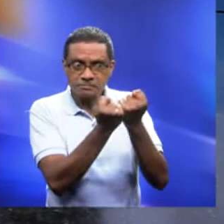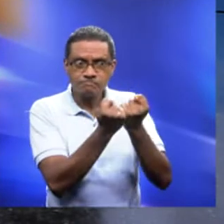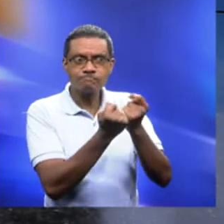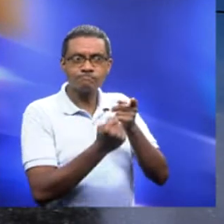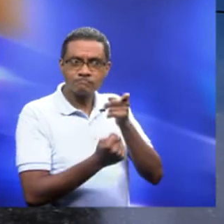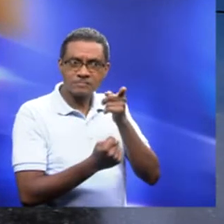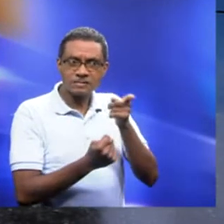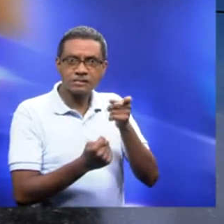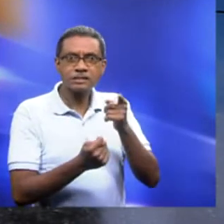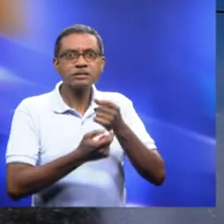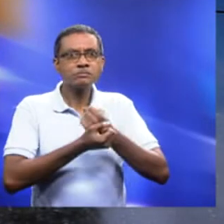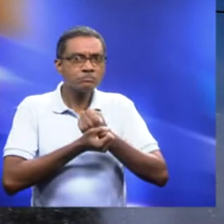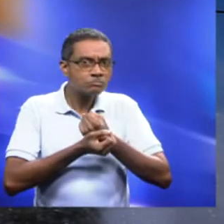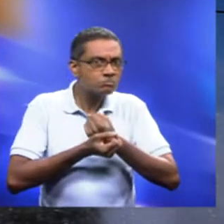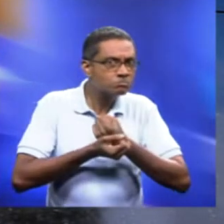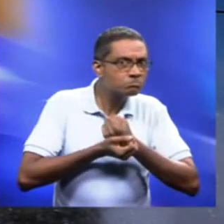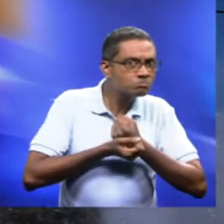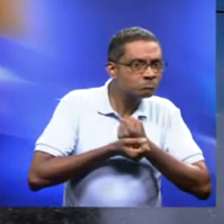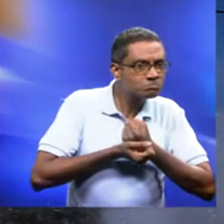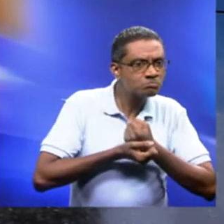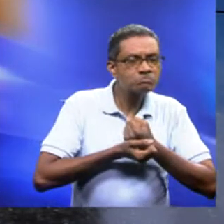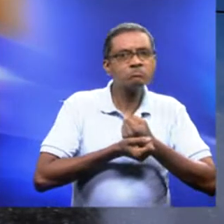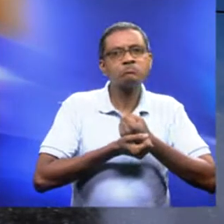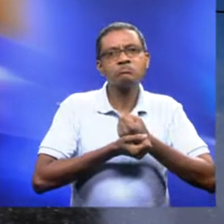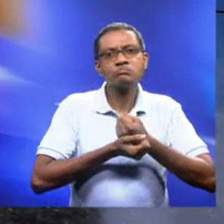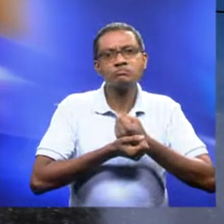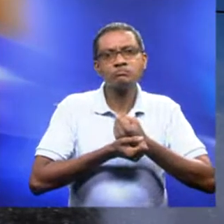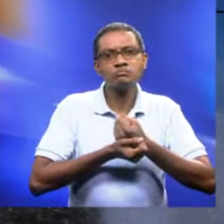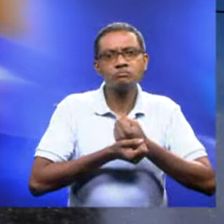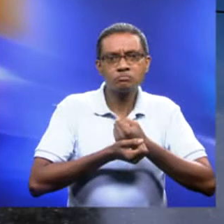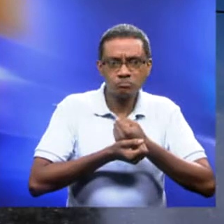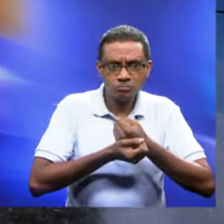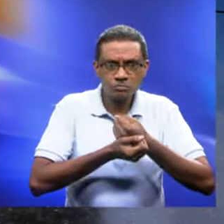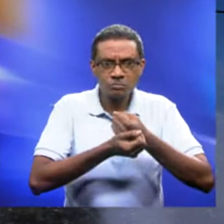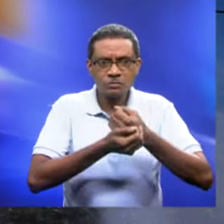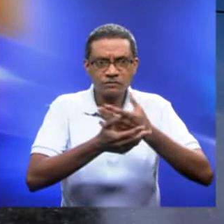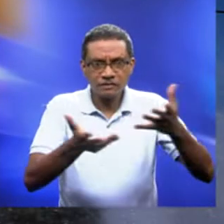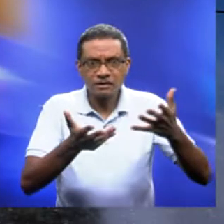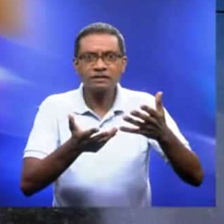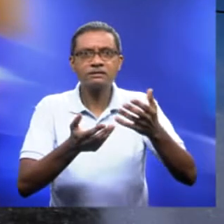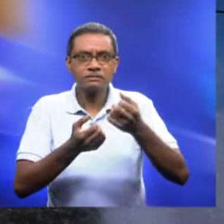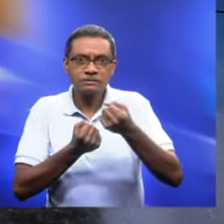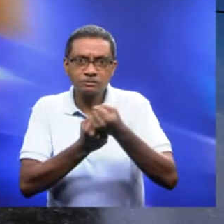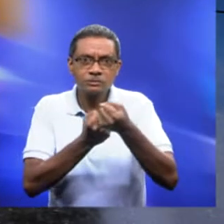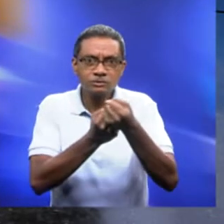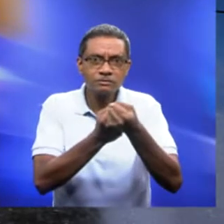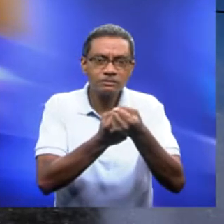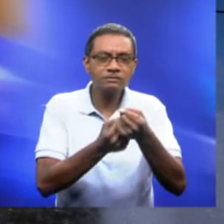the National Cybersecurity Incident Response Team,